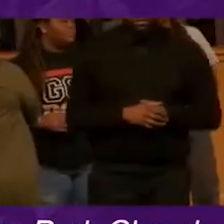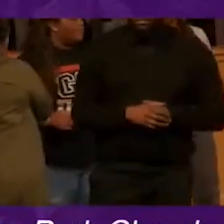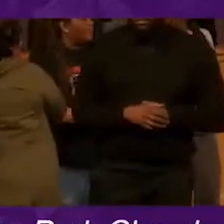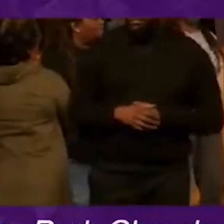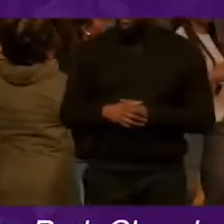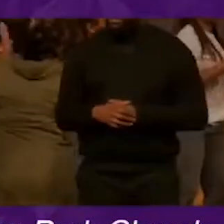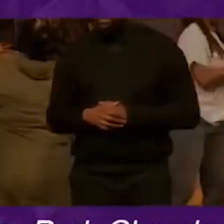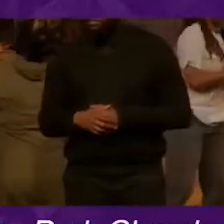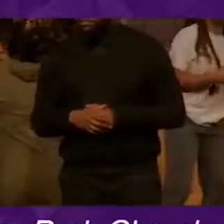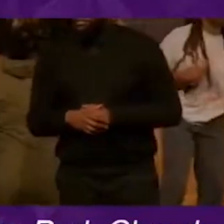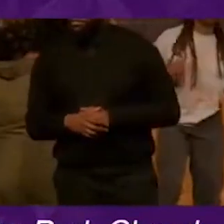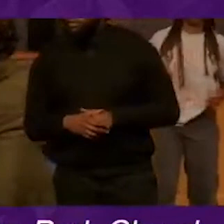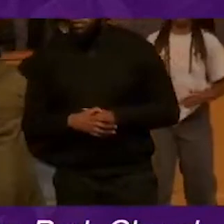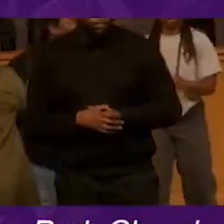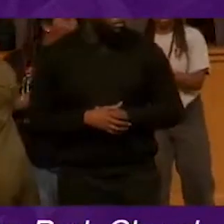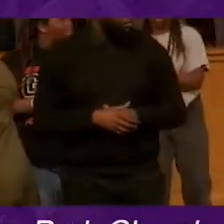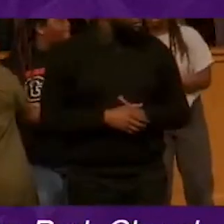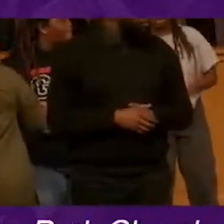I want to go again.